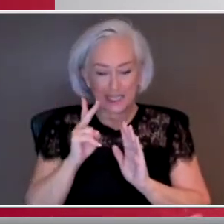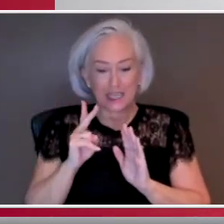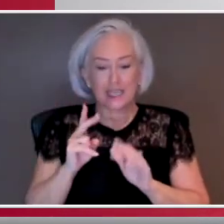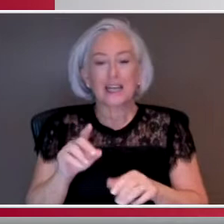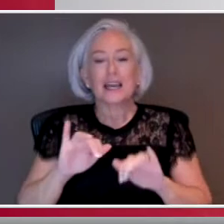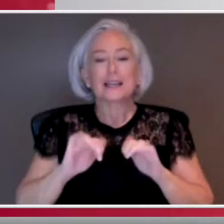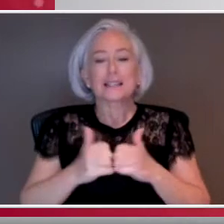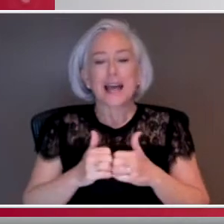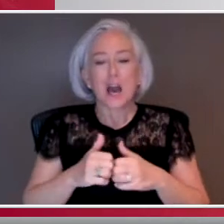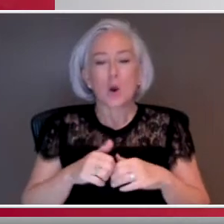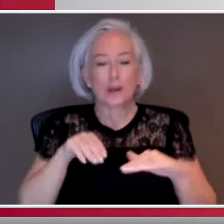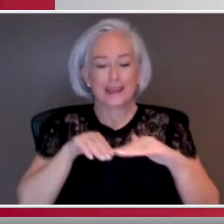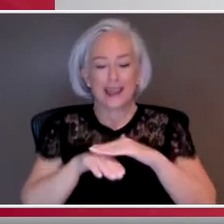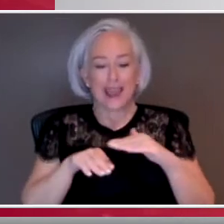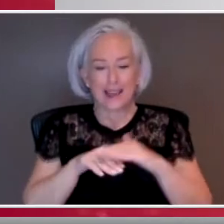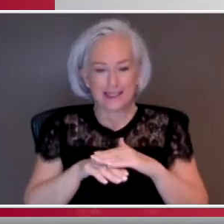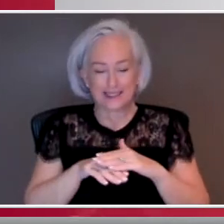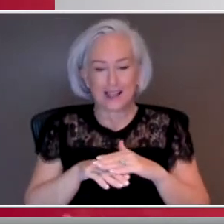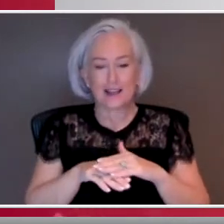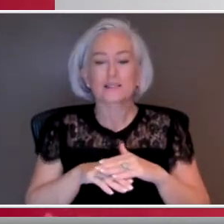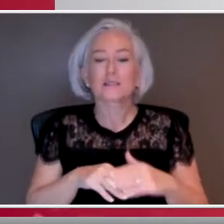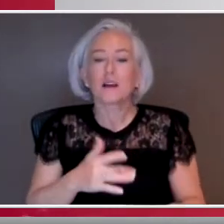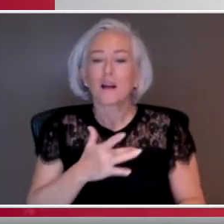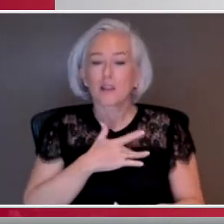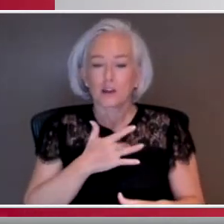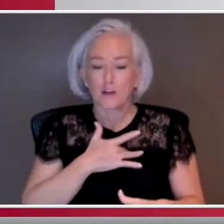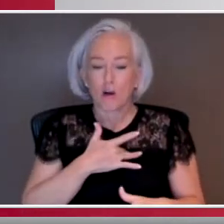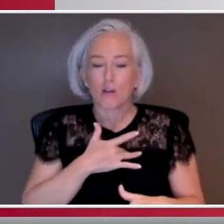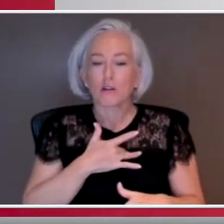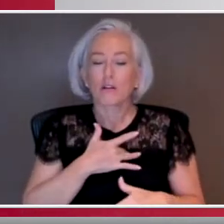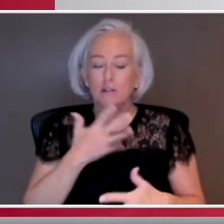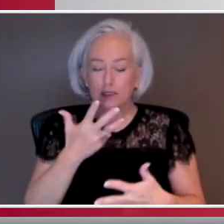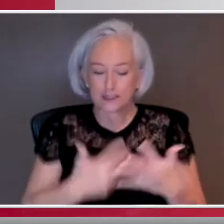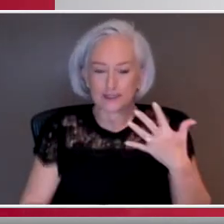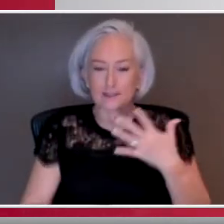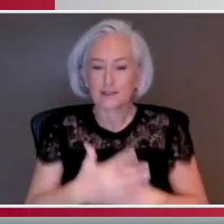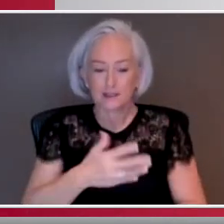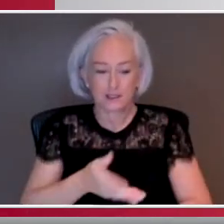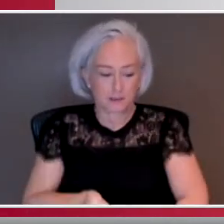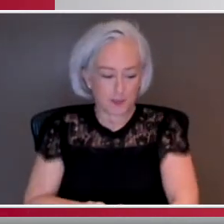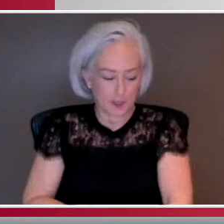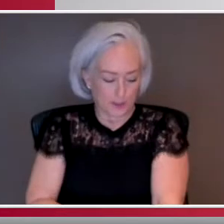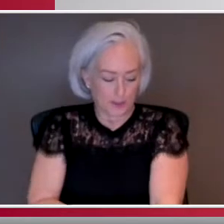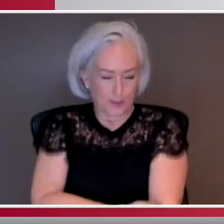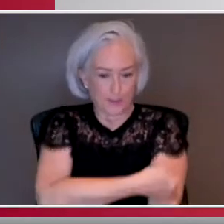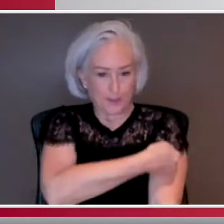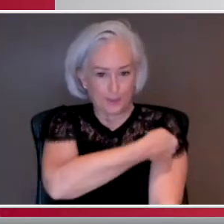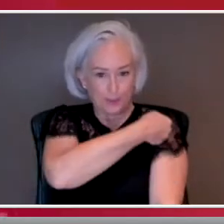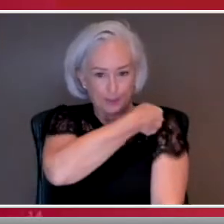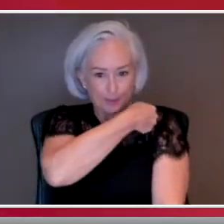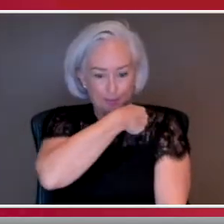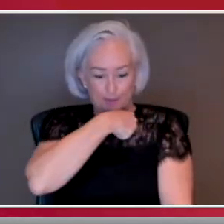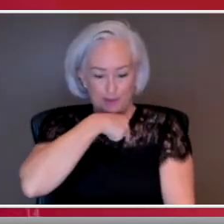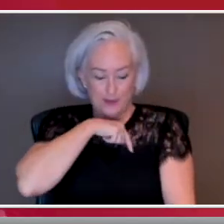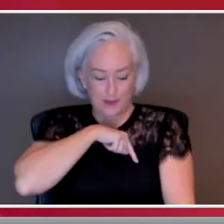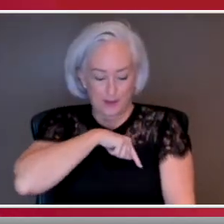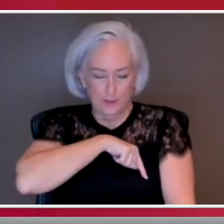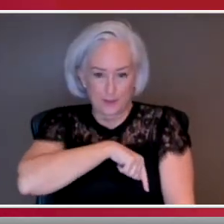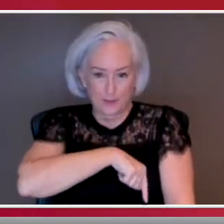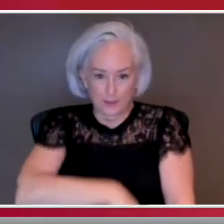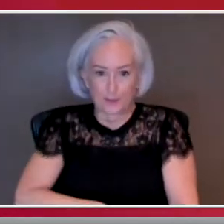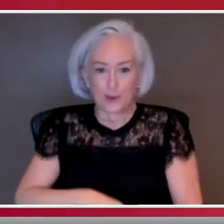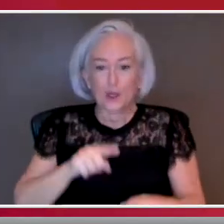the cardiovascular system and use it to direct a small tube into the very small blood vessels that are going to the